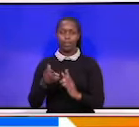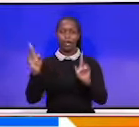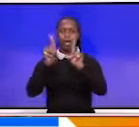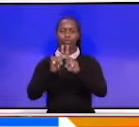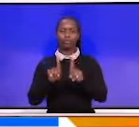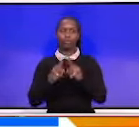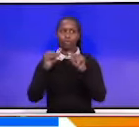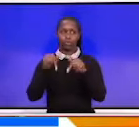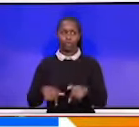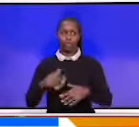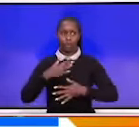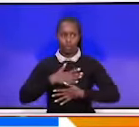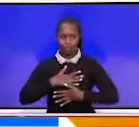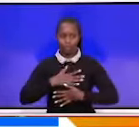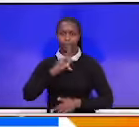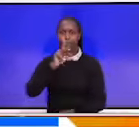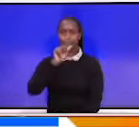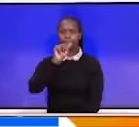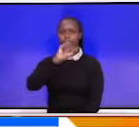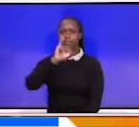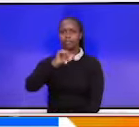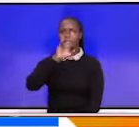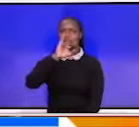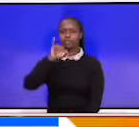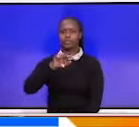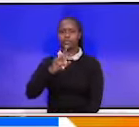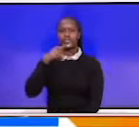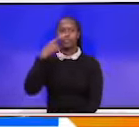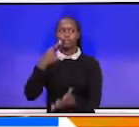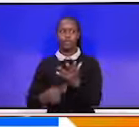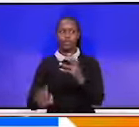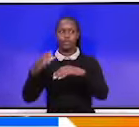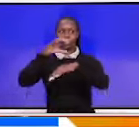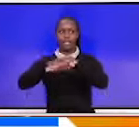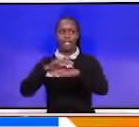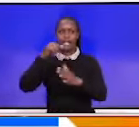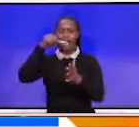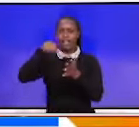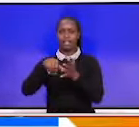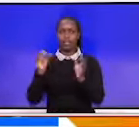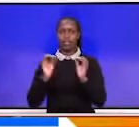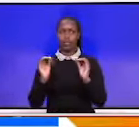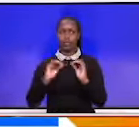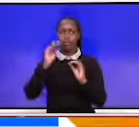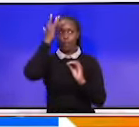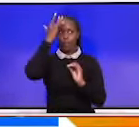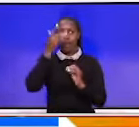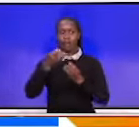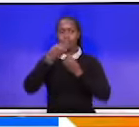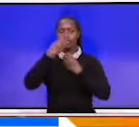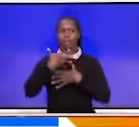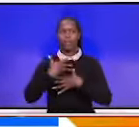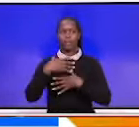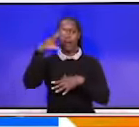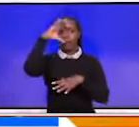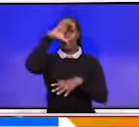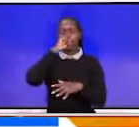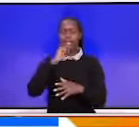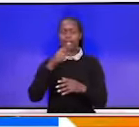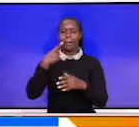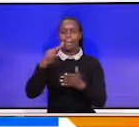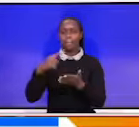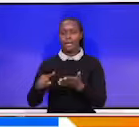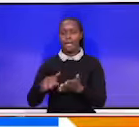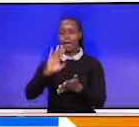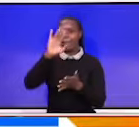Honorable Kajuju, I want to tell you that you'll not be receiving those letters, because I was told the issue of missing marks by this university